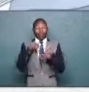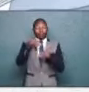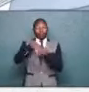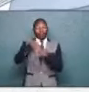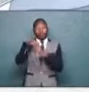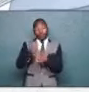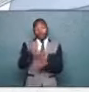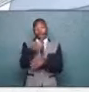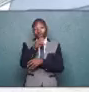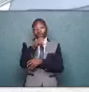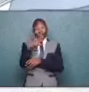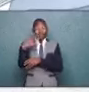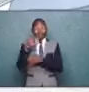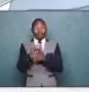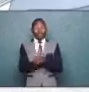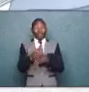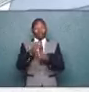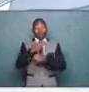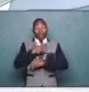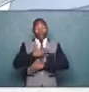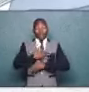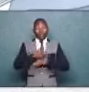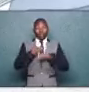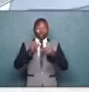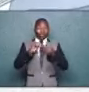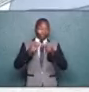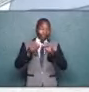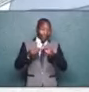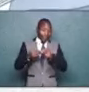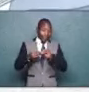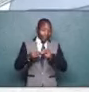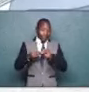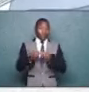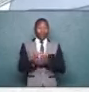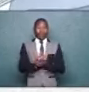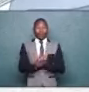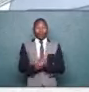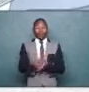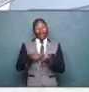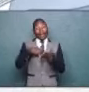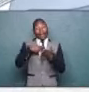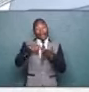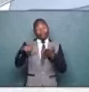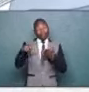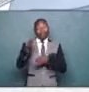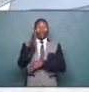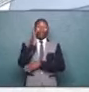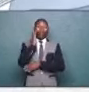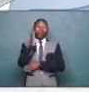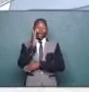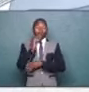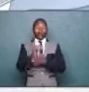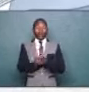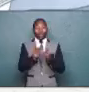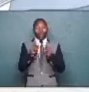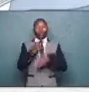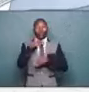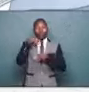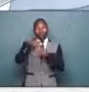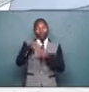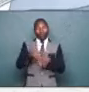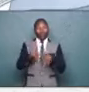2025 general election, the Commission will conduct a fresh voter registration exercise.